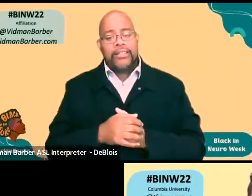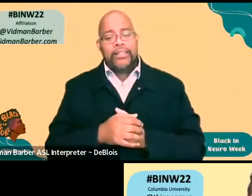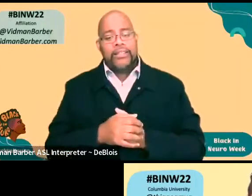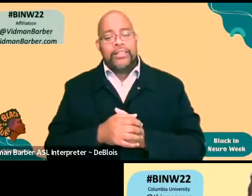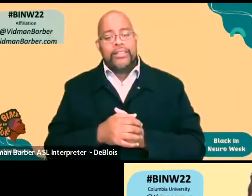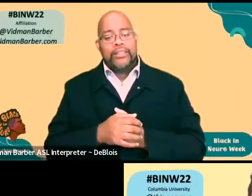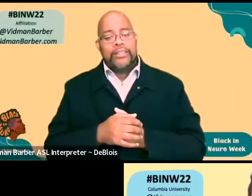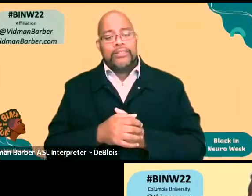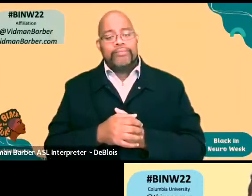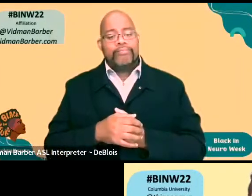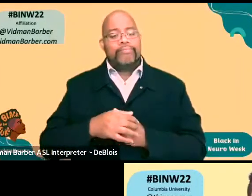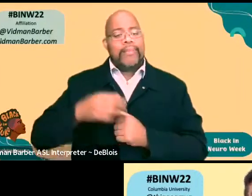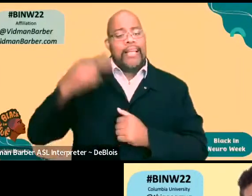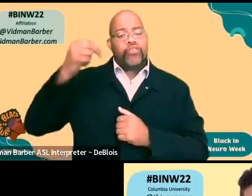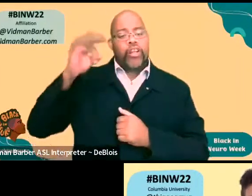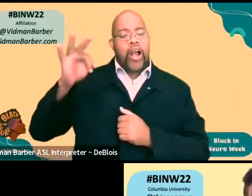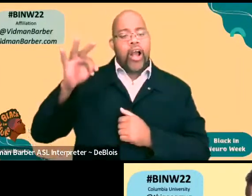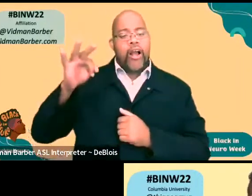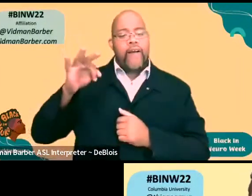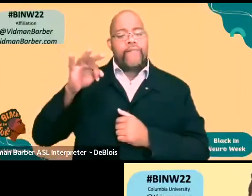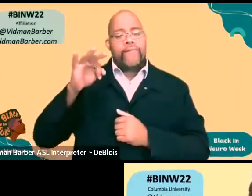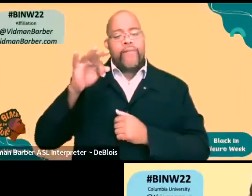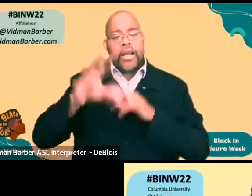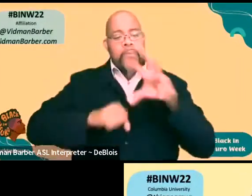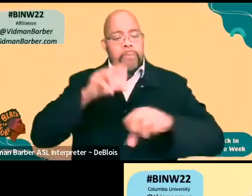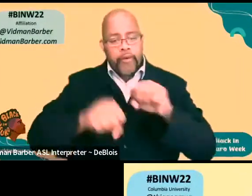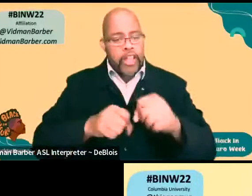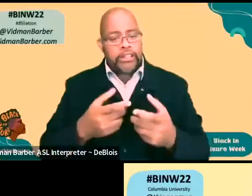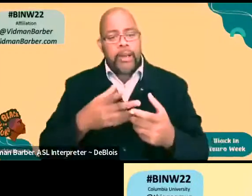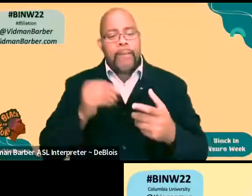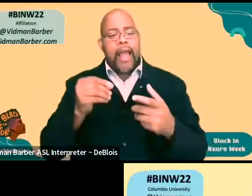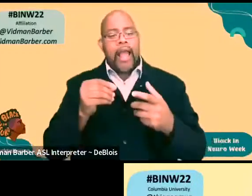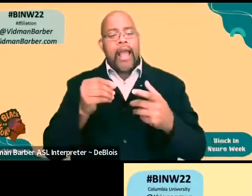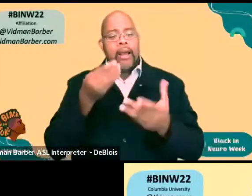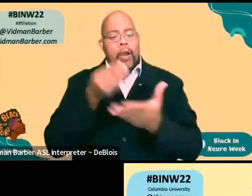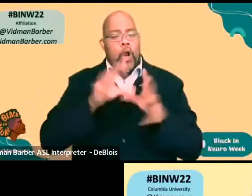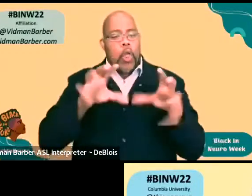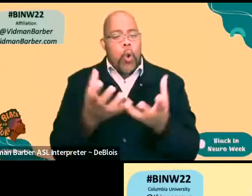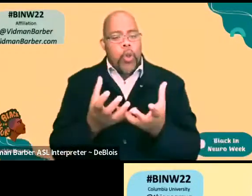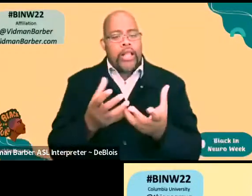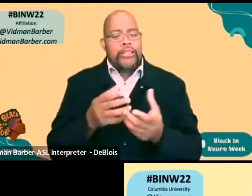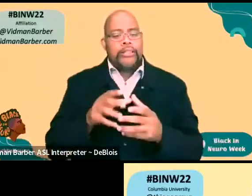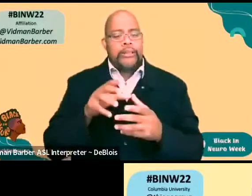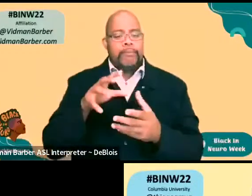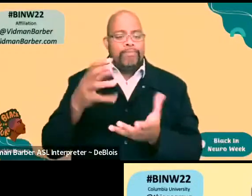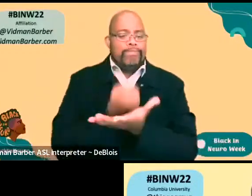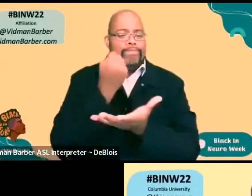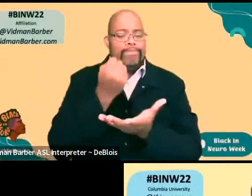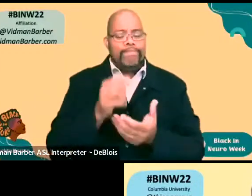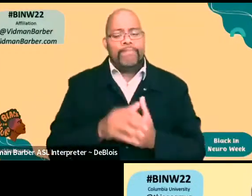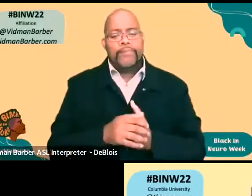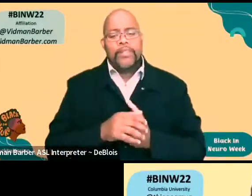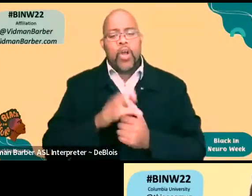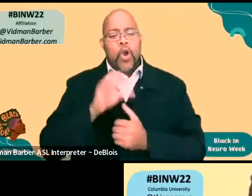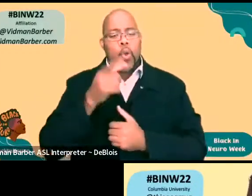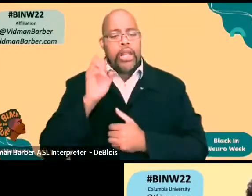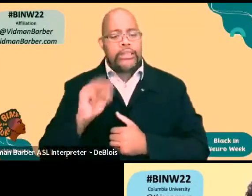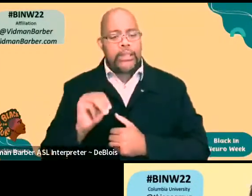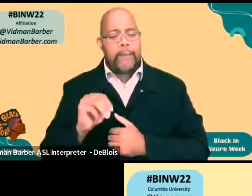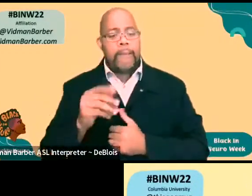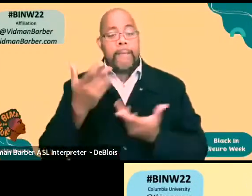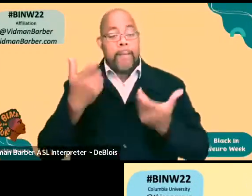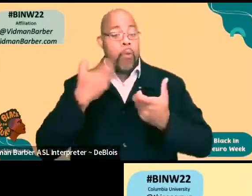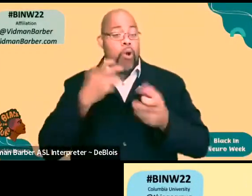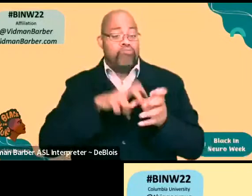of imperialism and colonialism. And those have nothing to do with what neuroscience can do. It makes me want to drop out of neuroscience half the